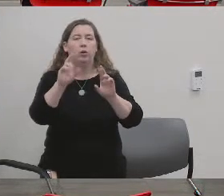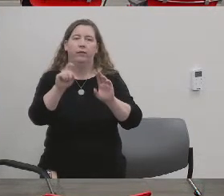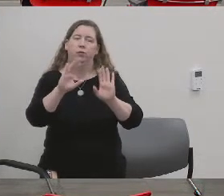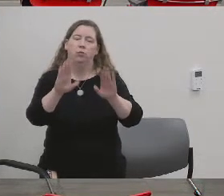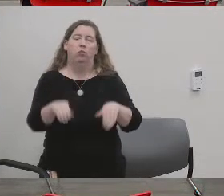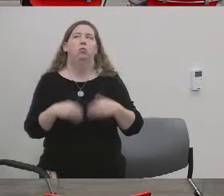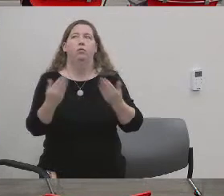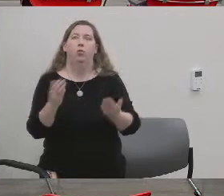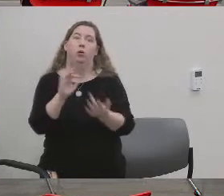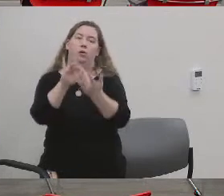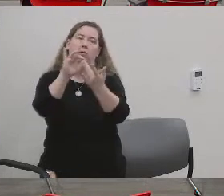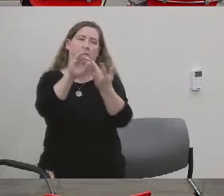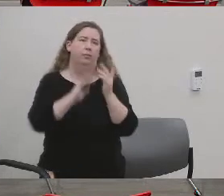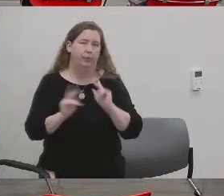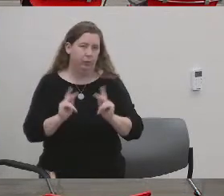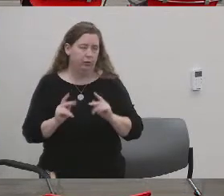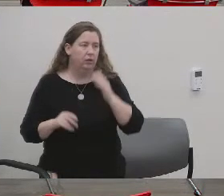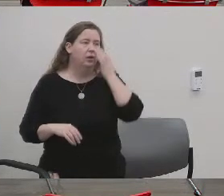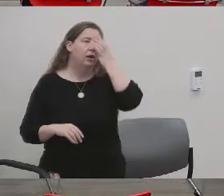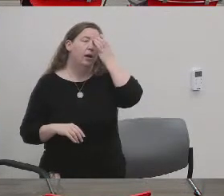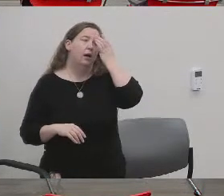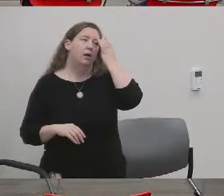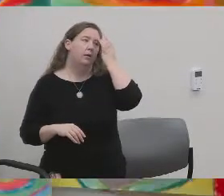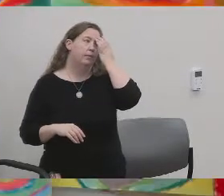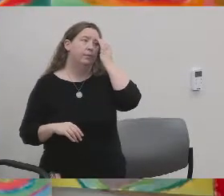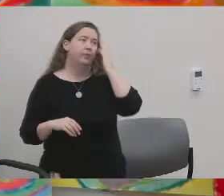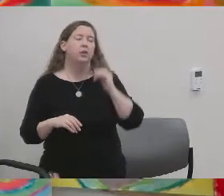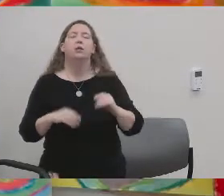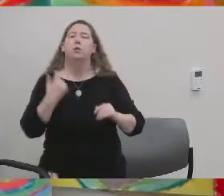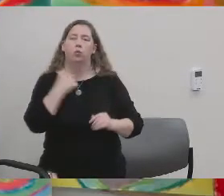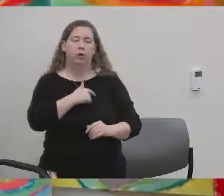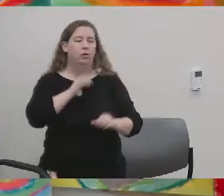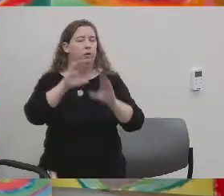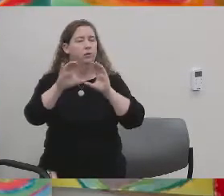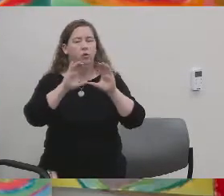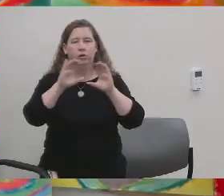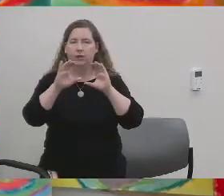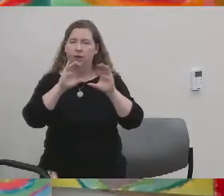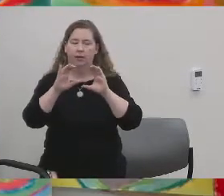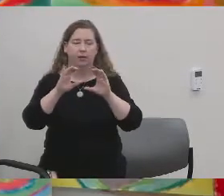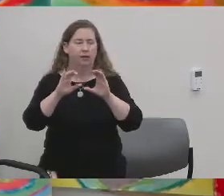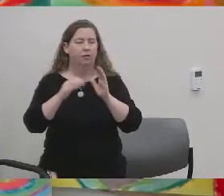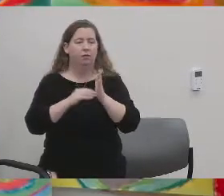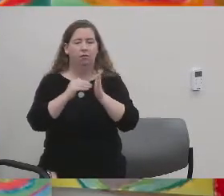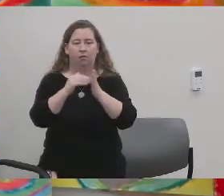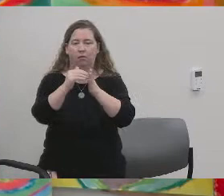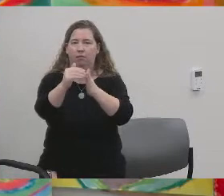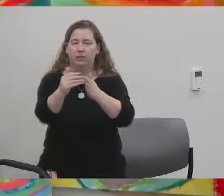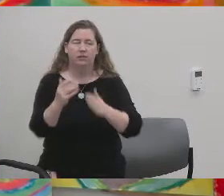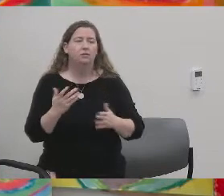contact. Yeah. There's going to be more and more communication as we get closer to that time.